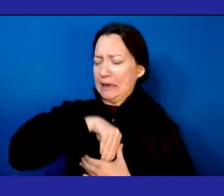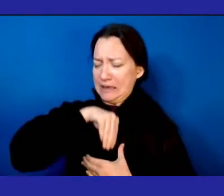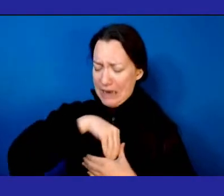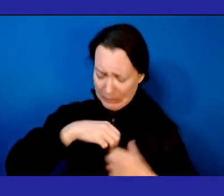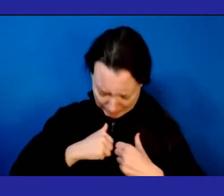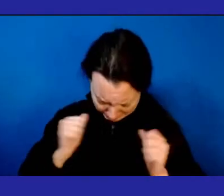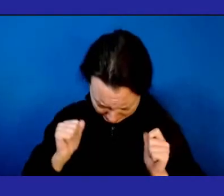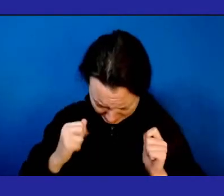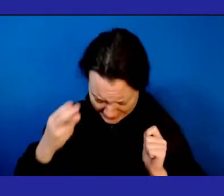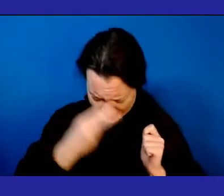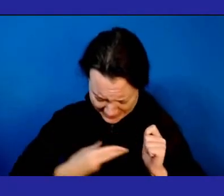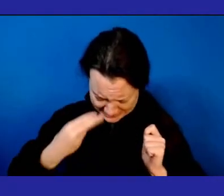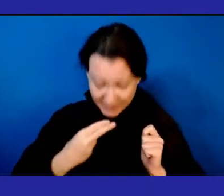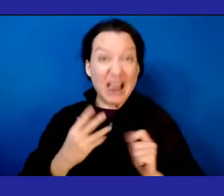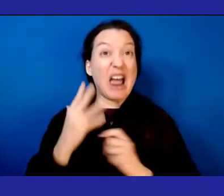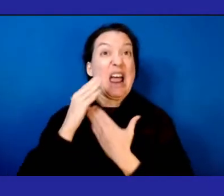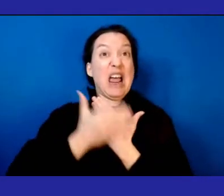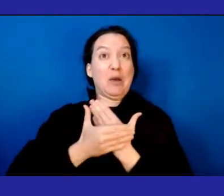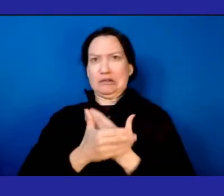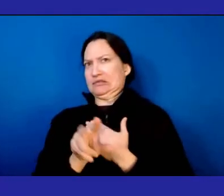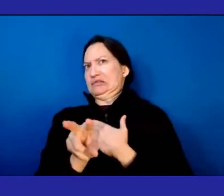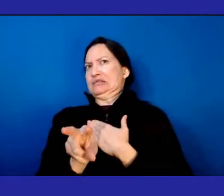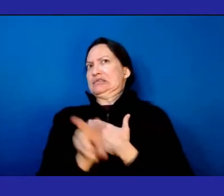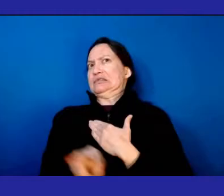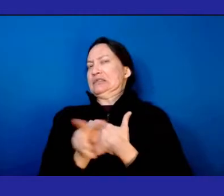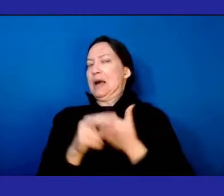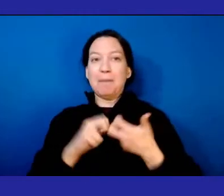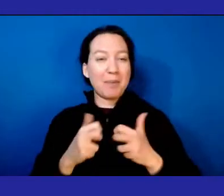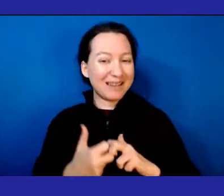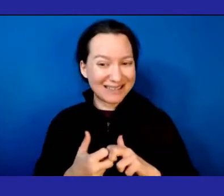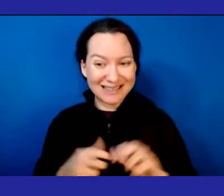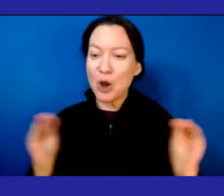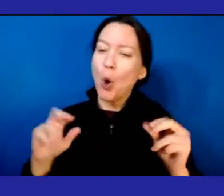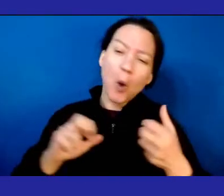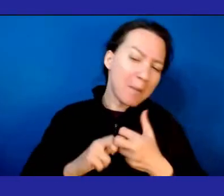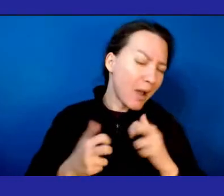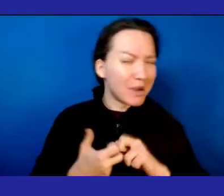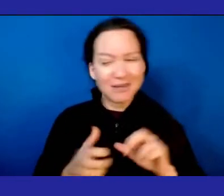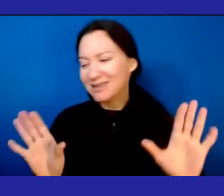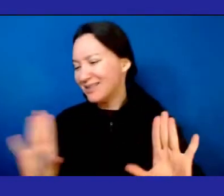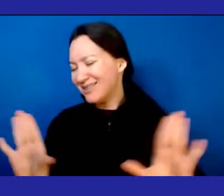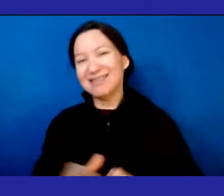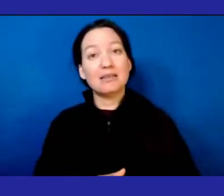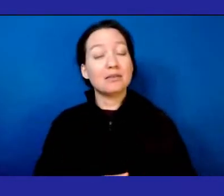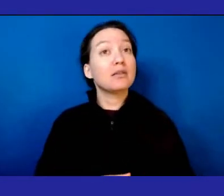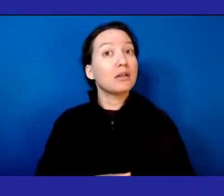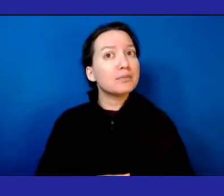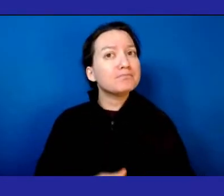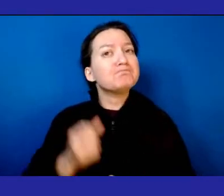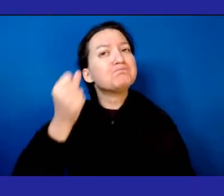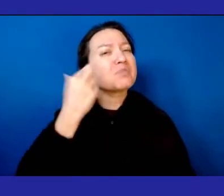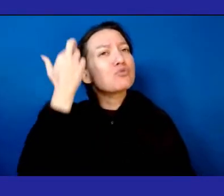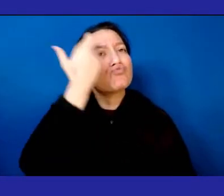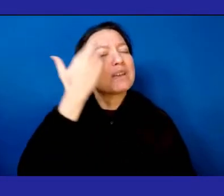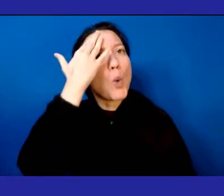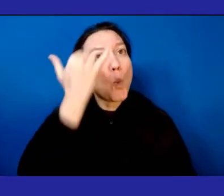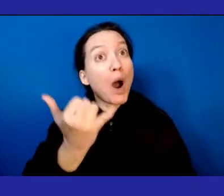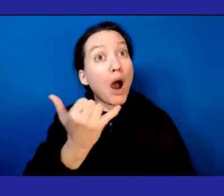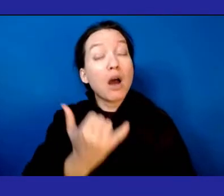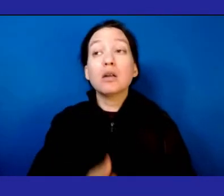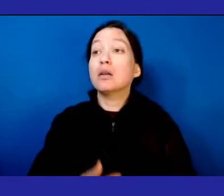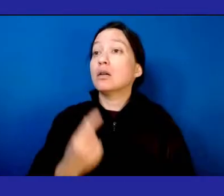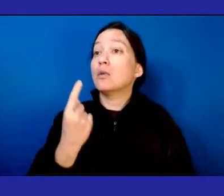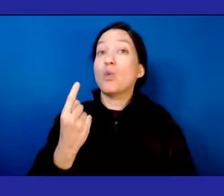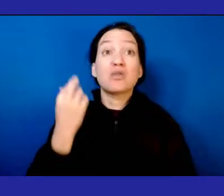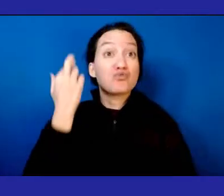It's just inside. outside And that's the problem. No, you ain't got no problem now. But you know why? Because one of the